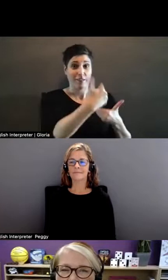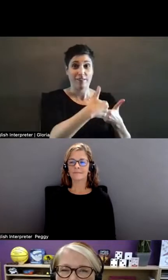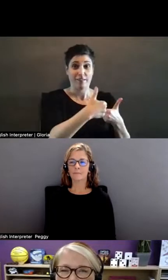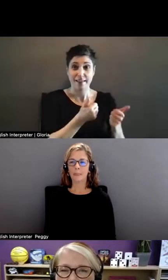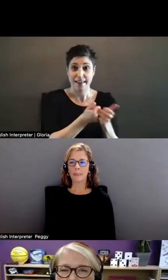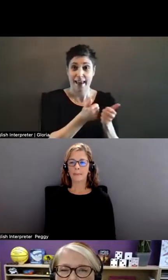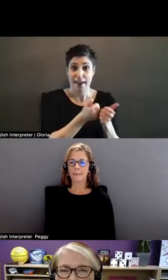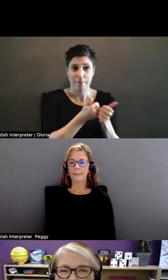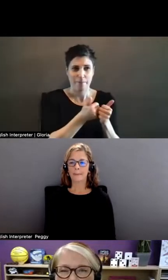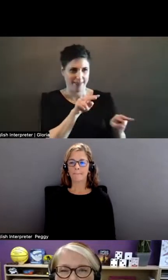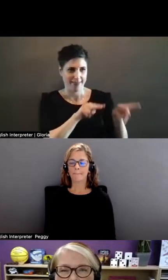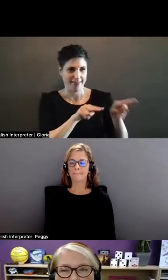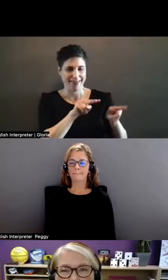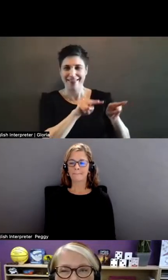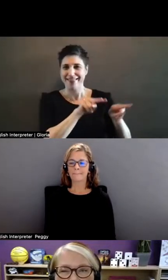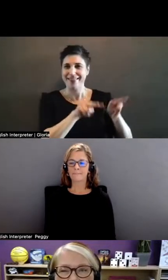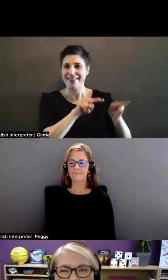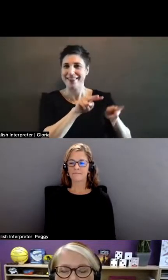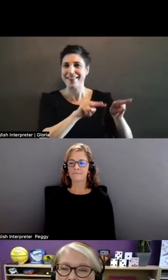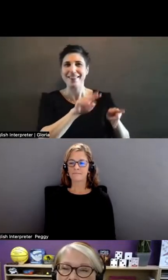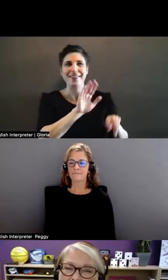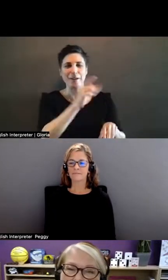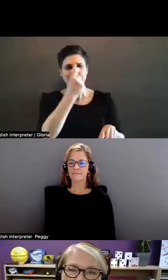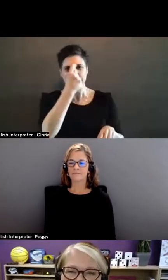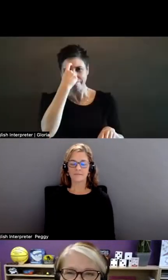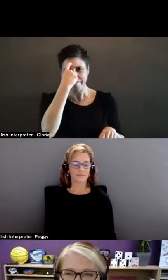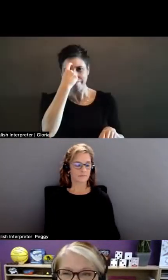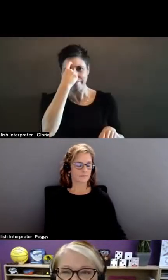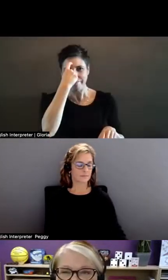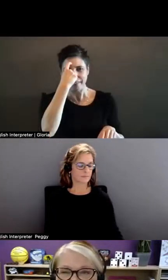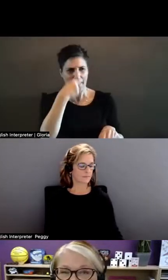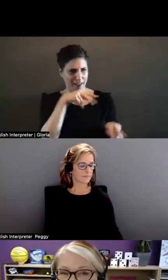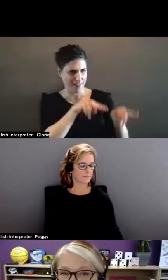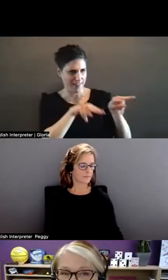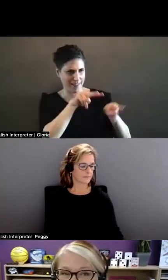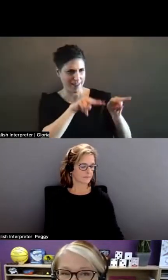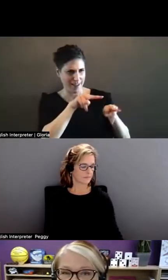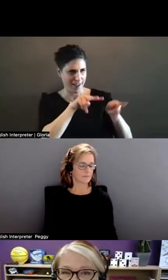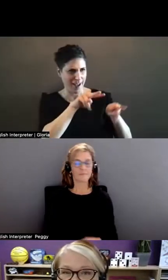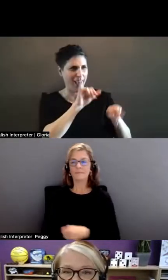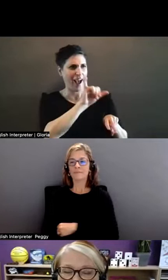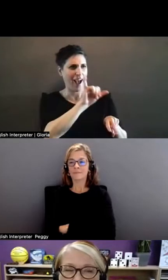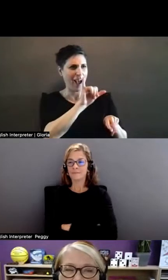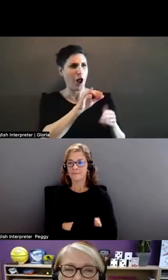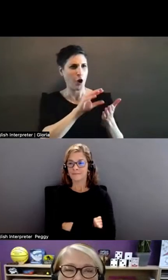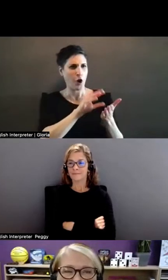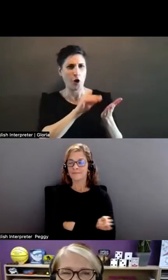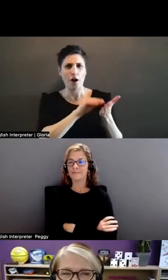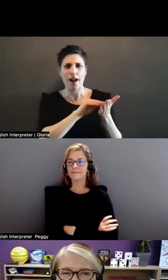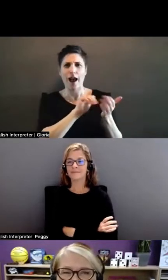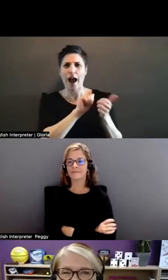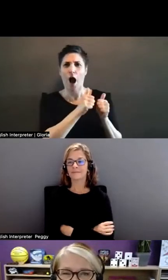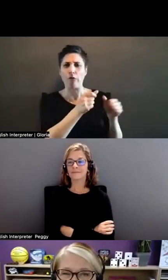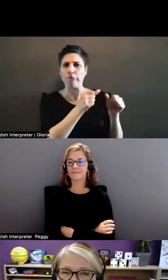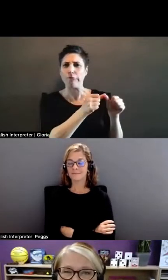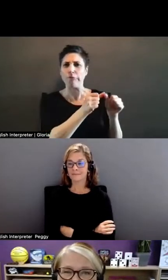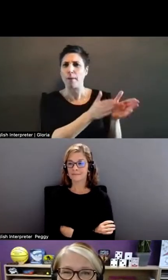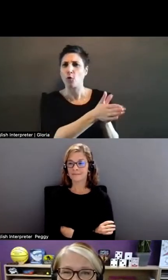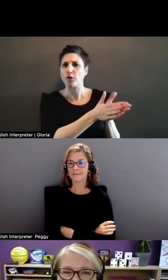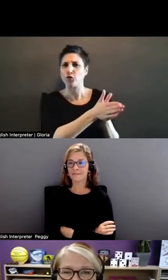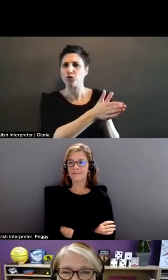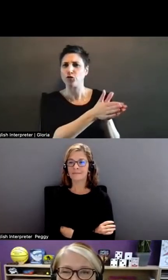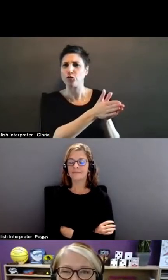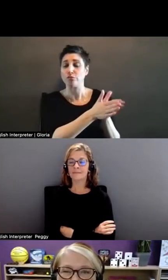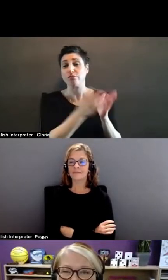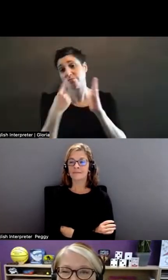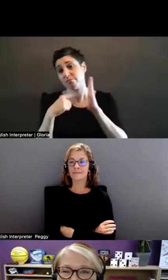learn a lot about how they can be motivated outside of a gaming environment too. For example, we recognize that